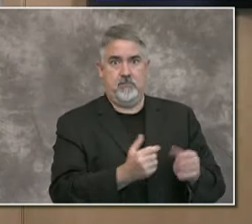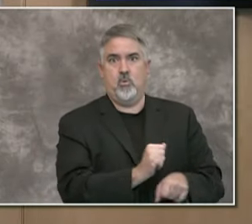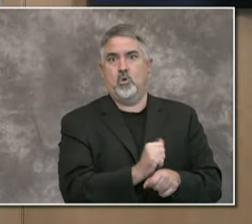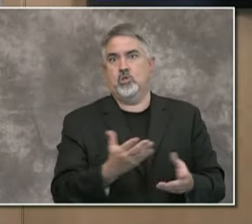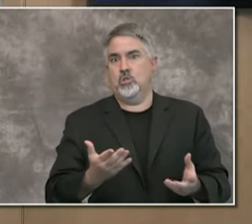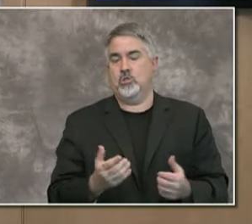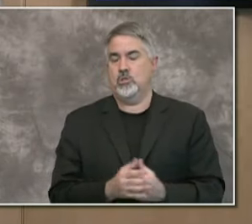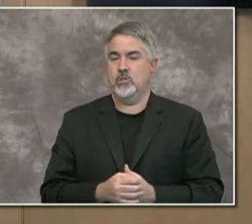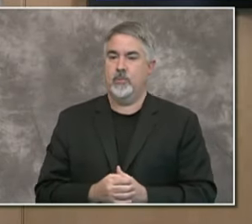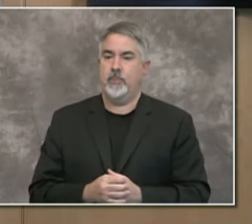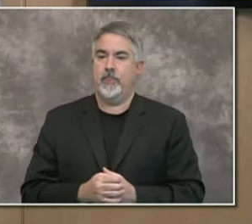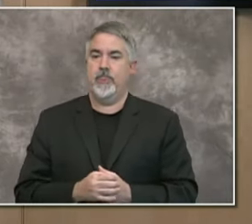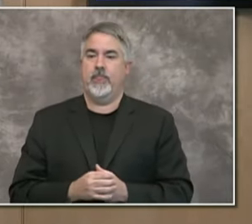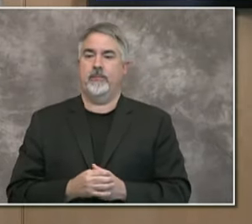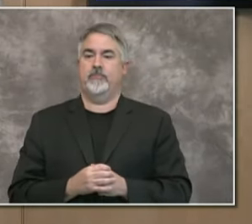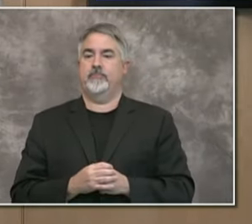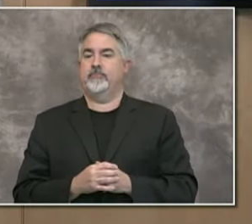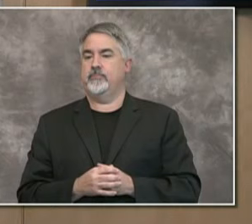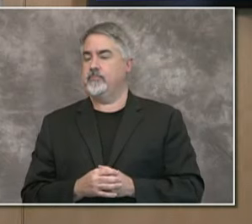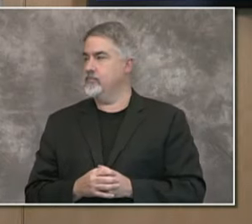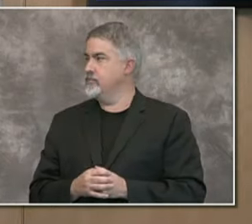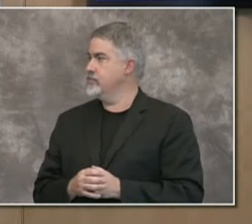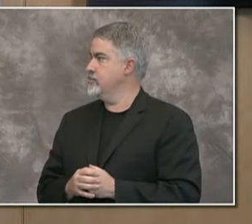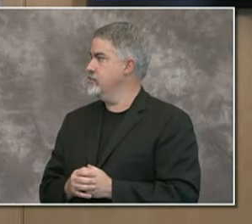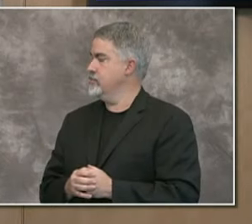Okay, let's go to the next question.